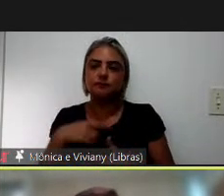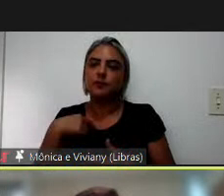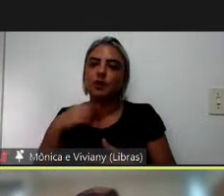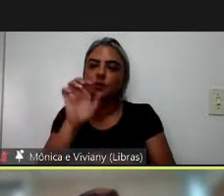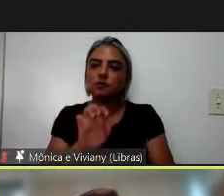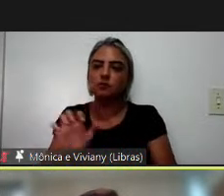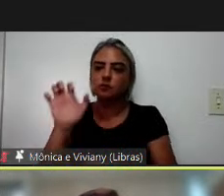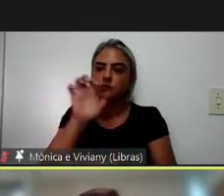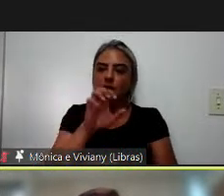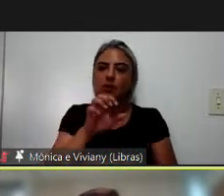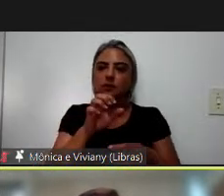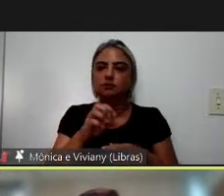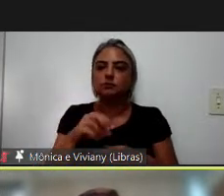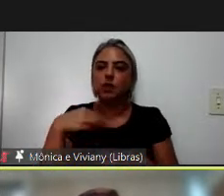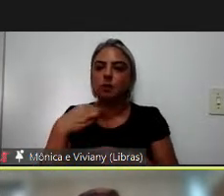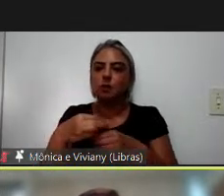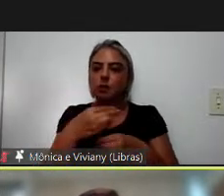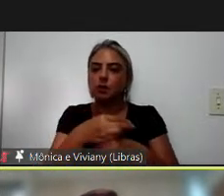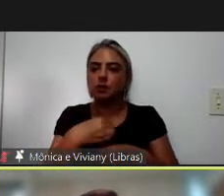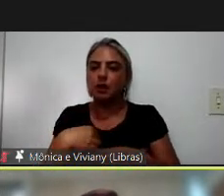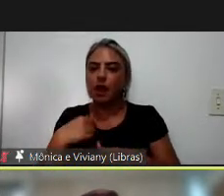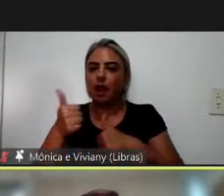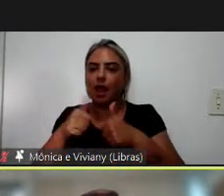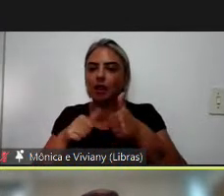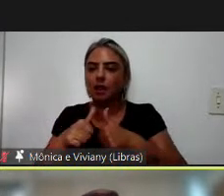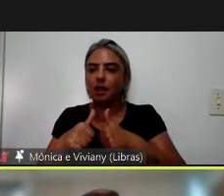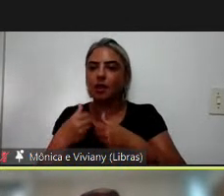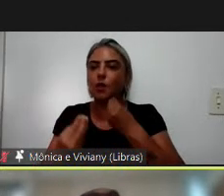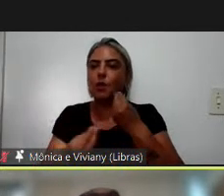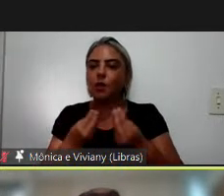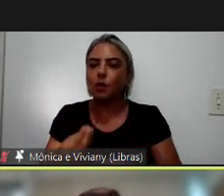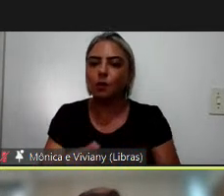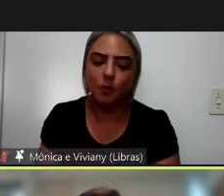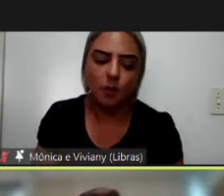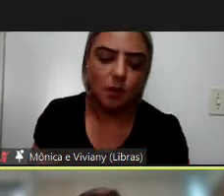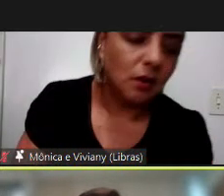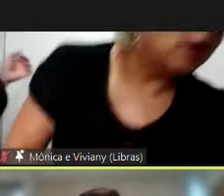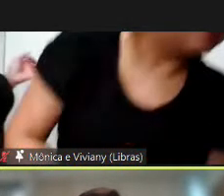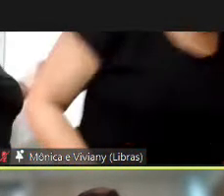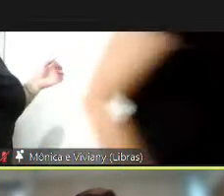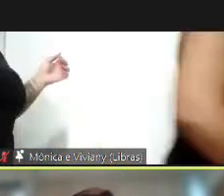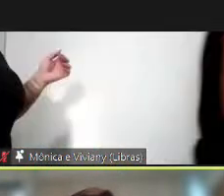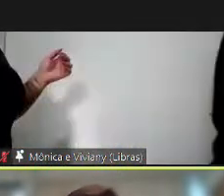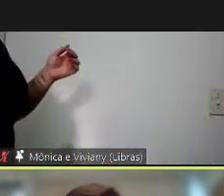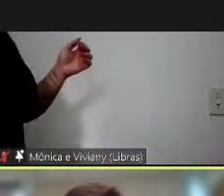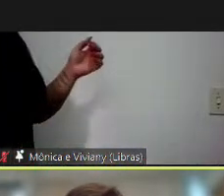analyze the local registers that we have